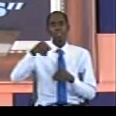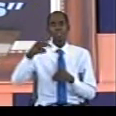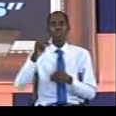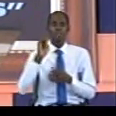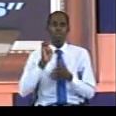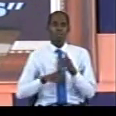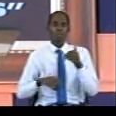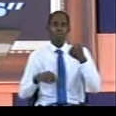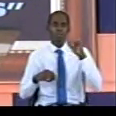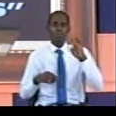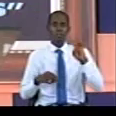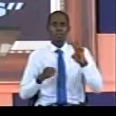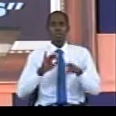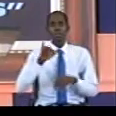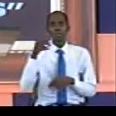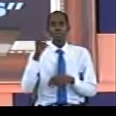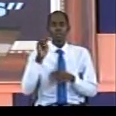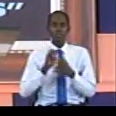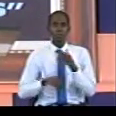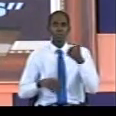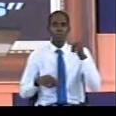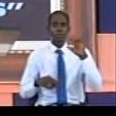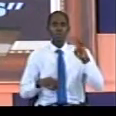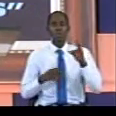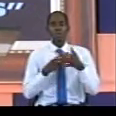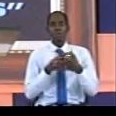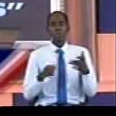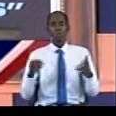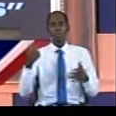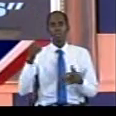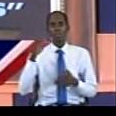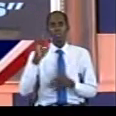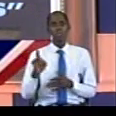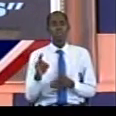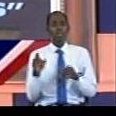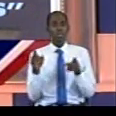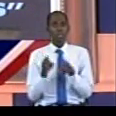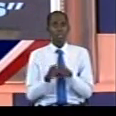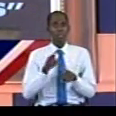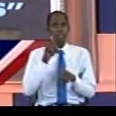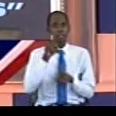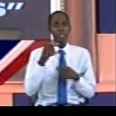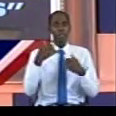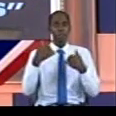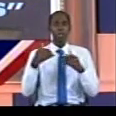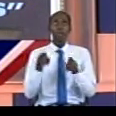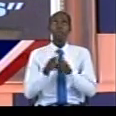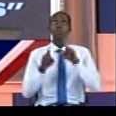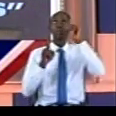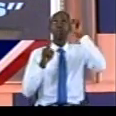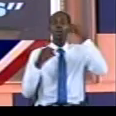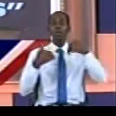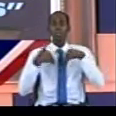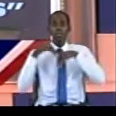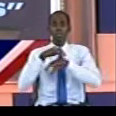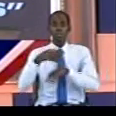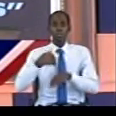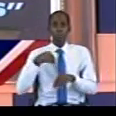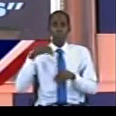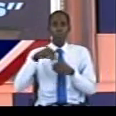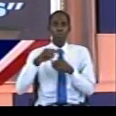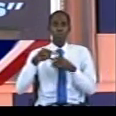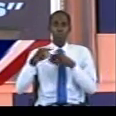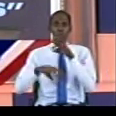chapter 17. I'm reading from verse 18. As thou hast sent me into the world, even